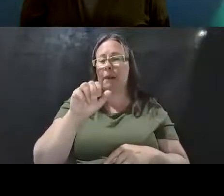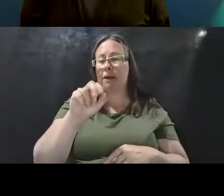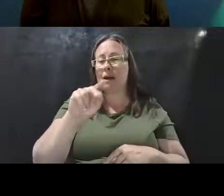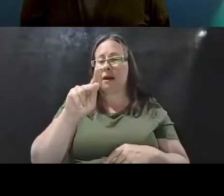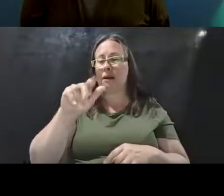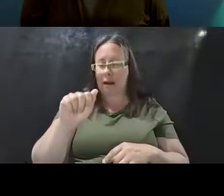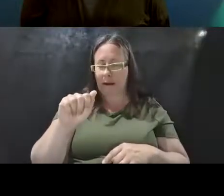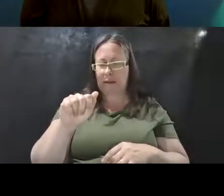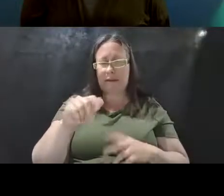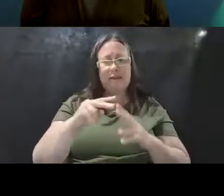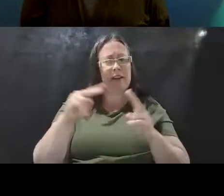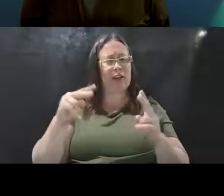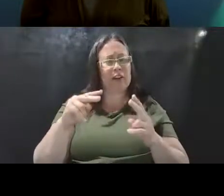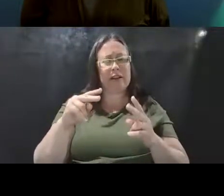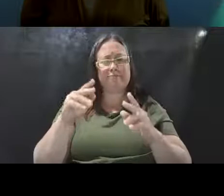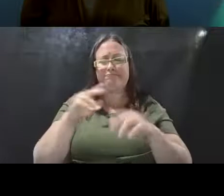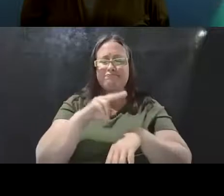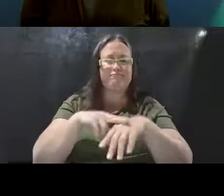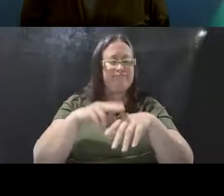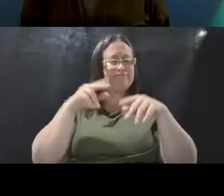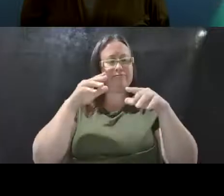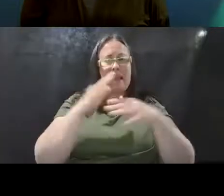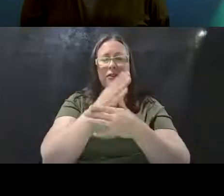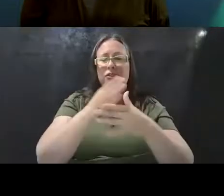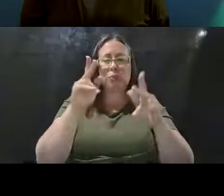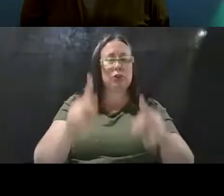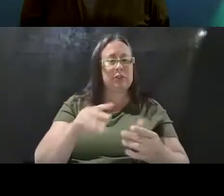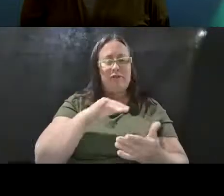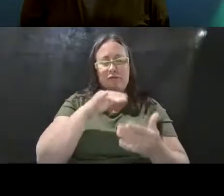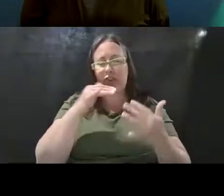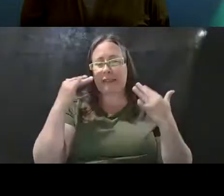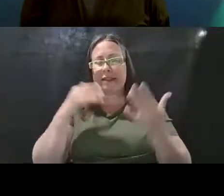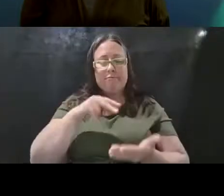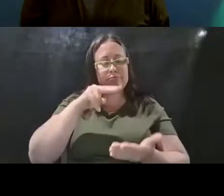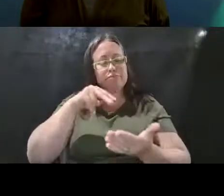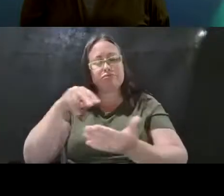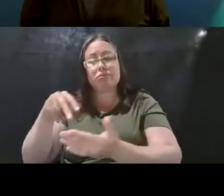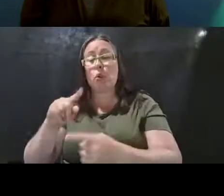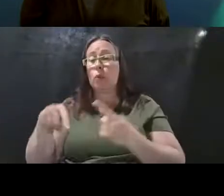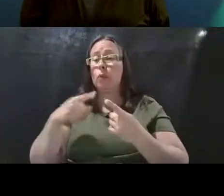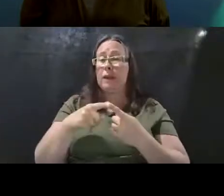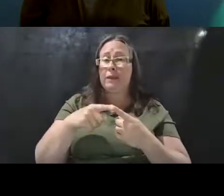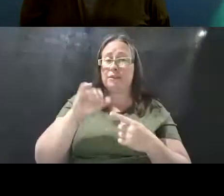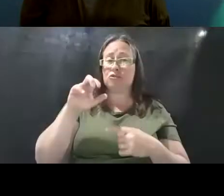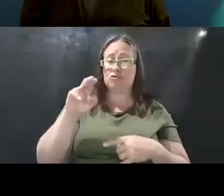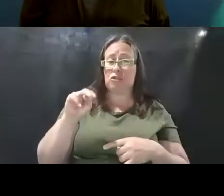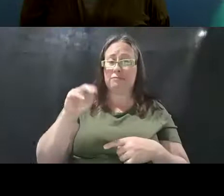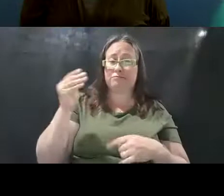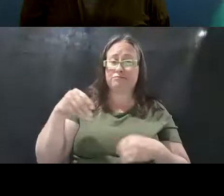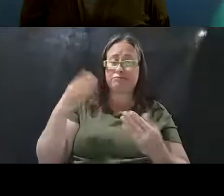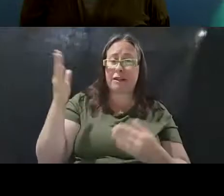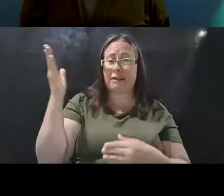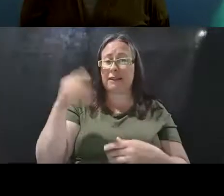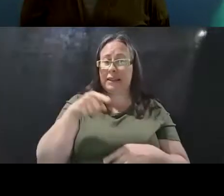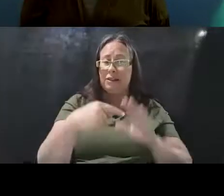and informative. And actually, when John Gurdon gave this lecture, he showed this frog. He said this was the